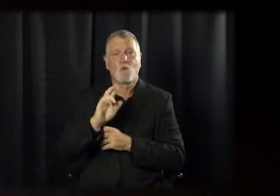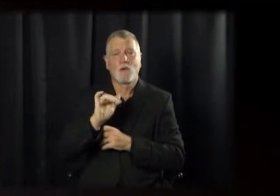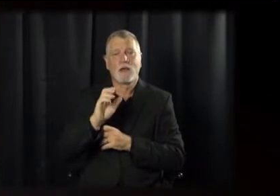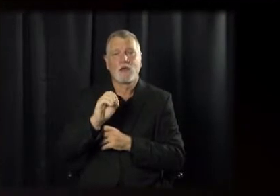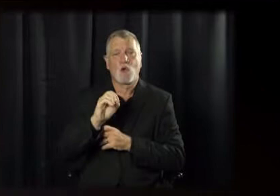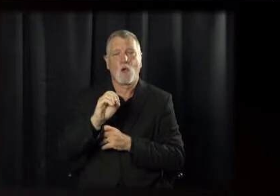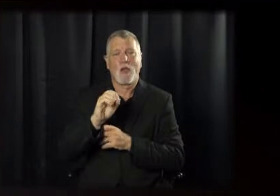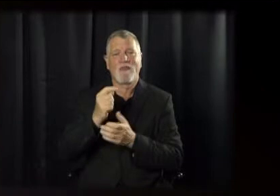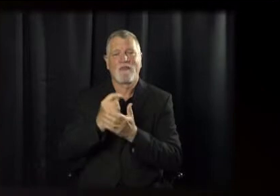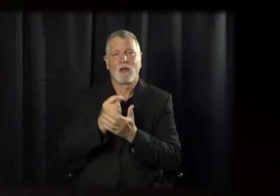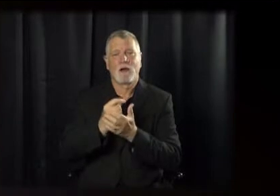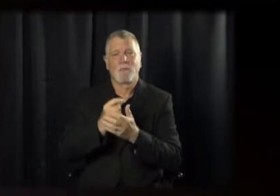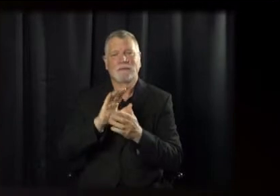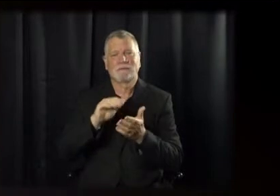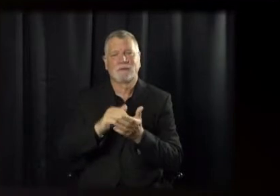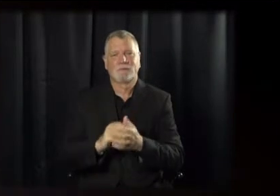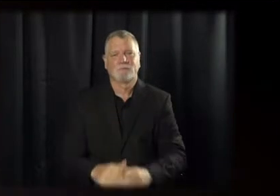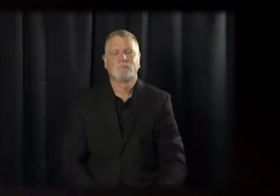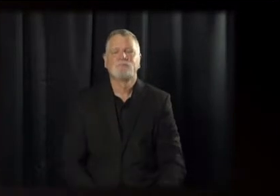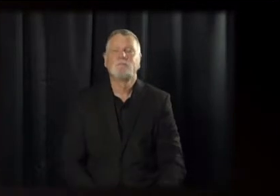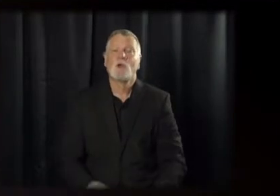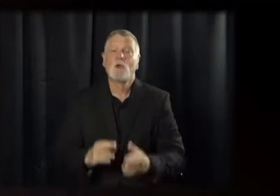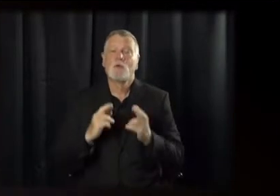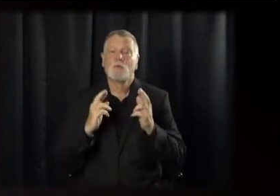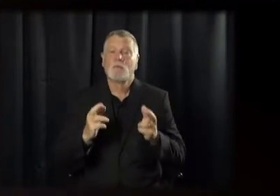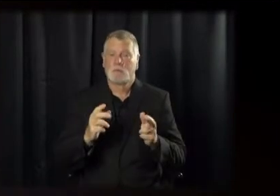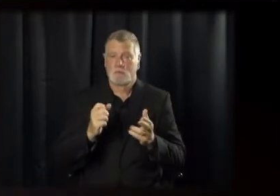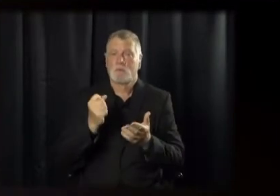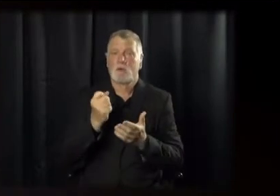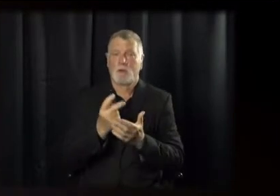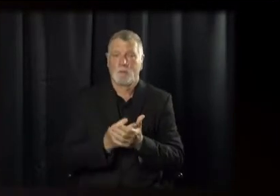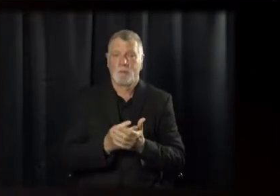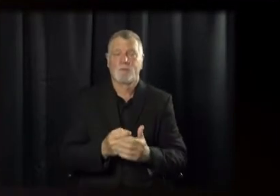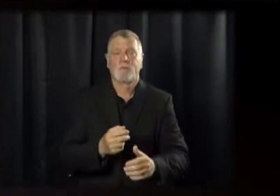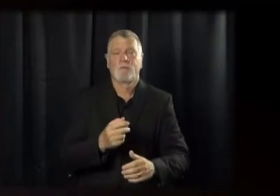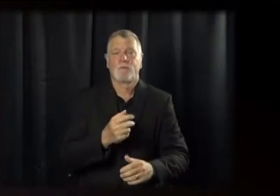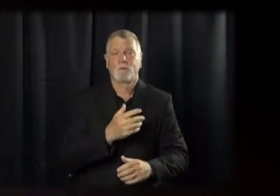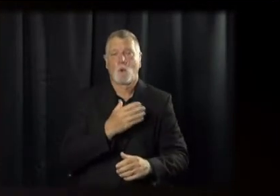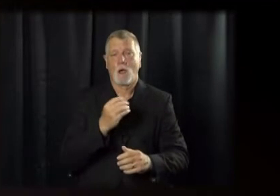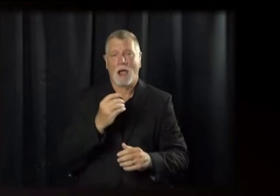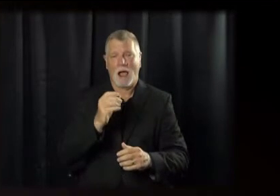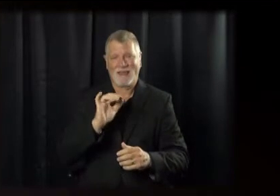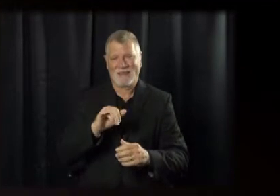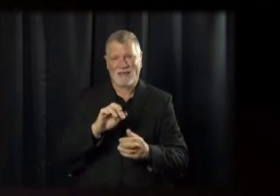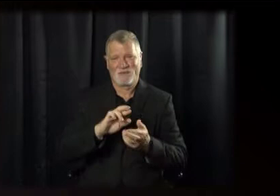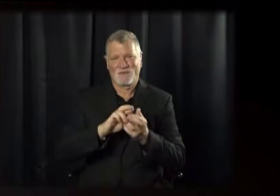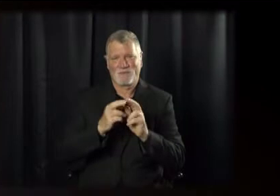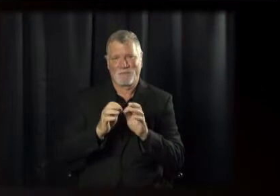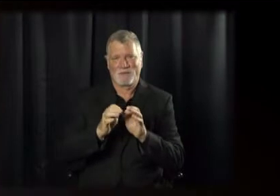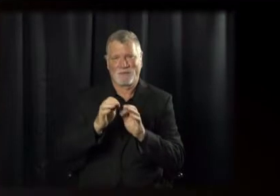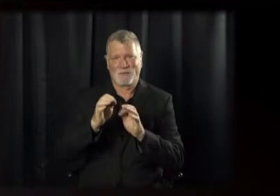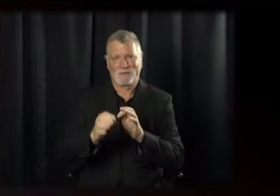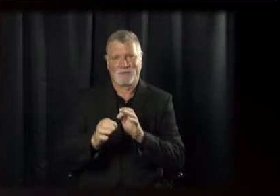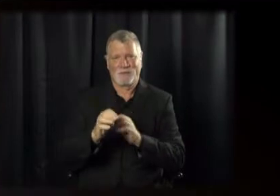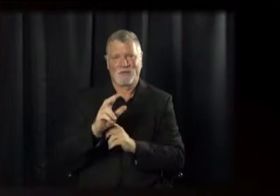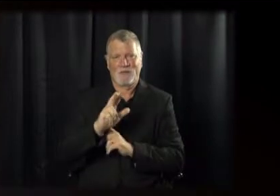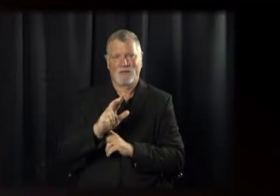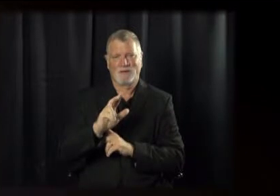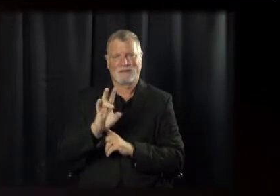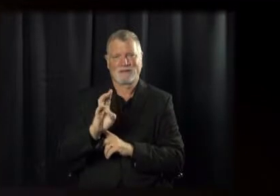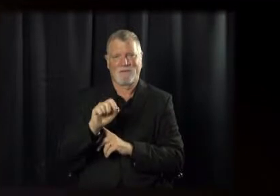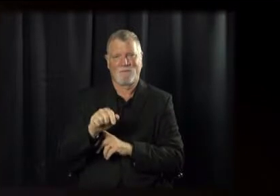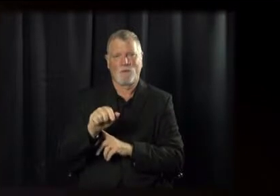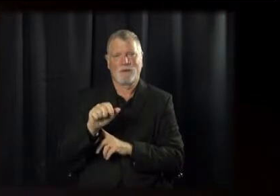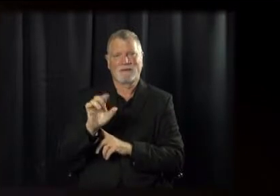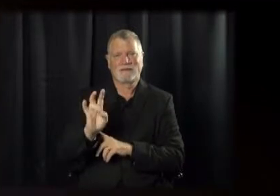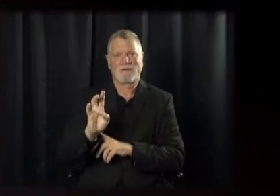center. The recommendation is to approve a revised extension request of